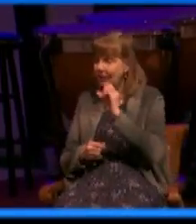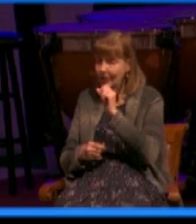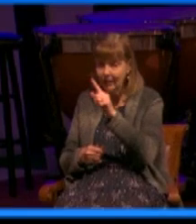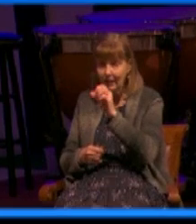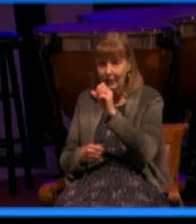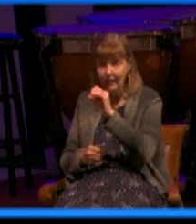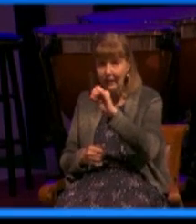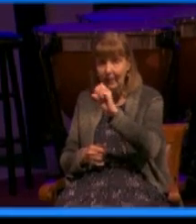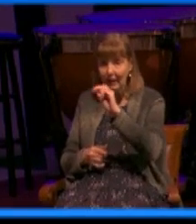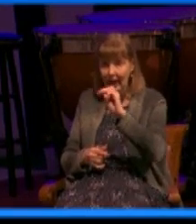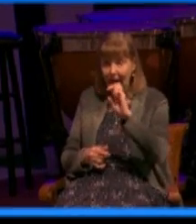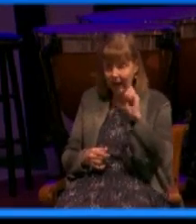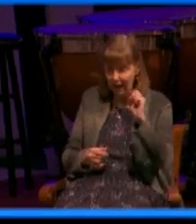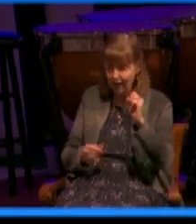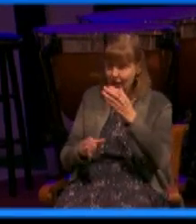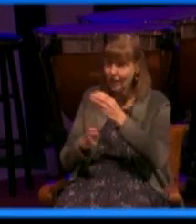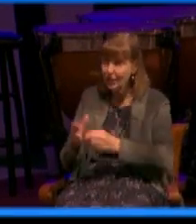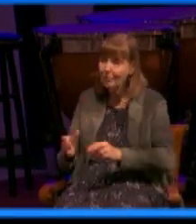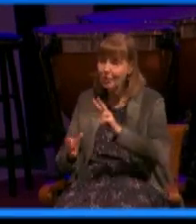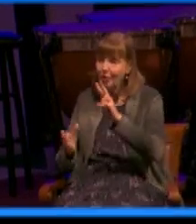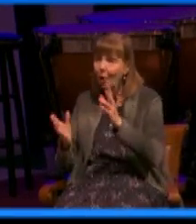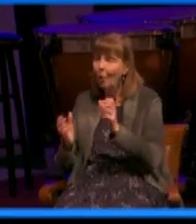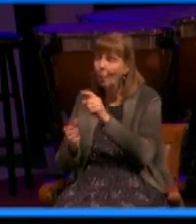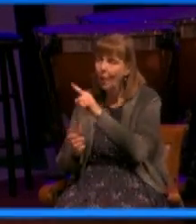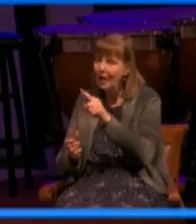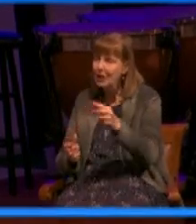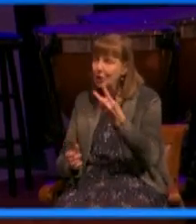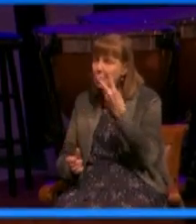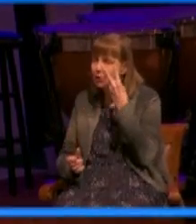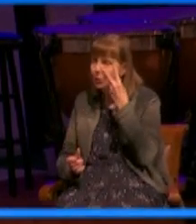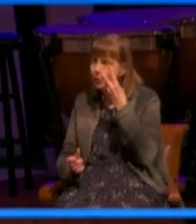I want you to see this very argument that is made of Christ,